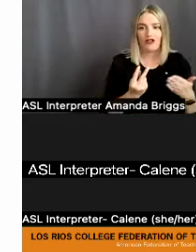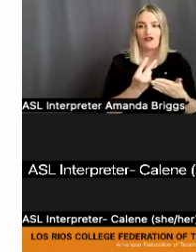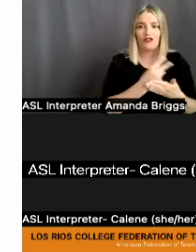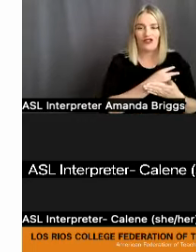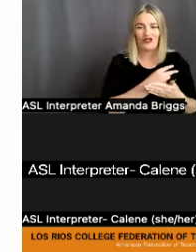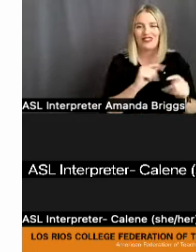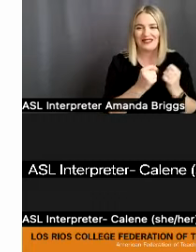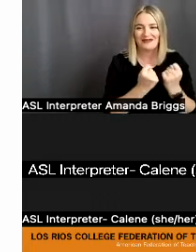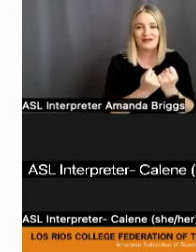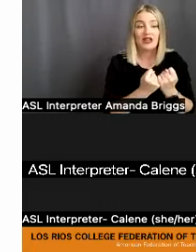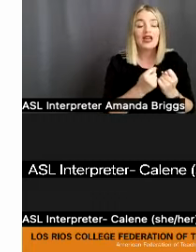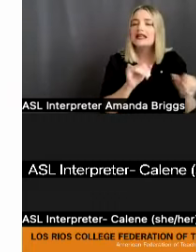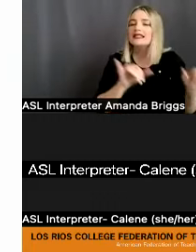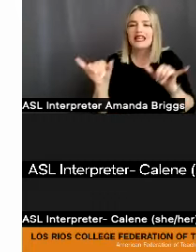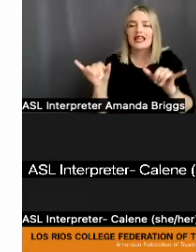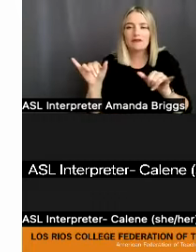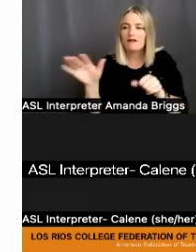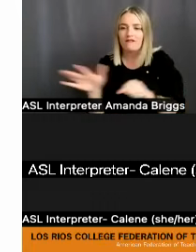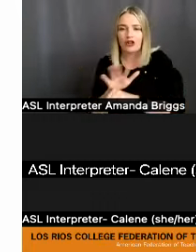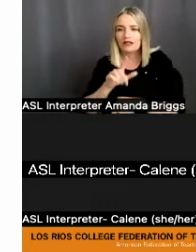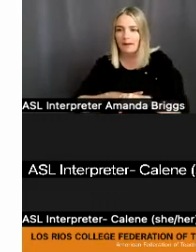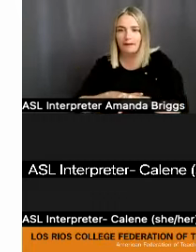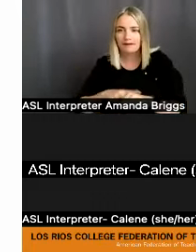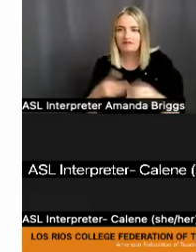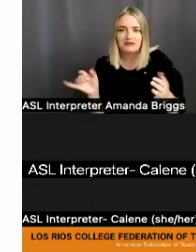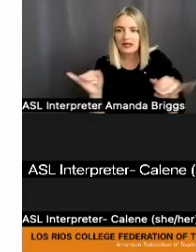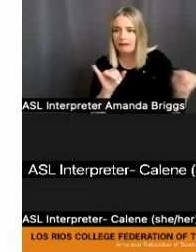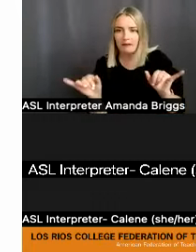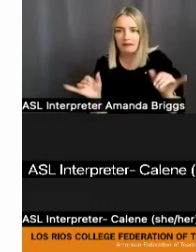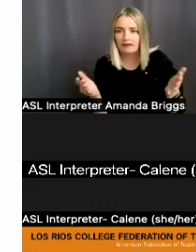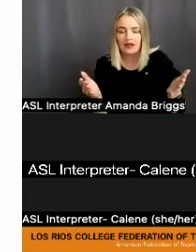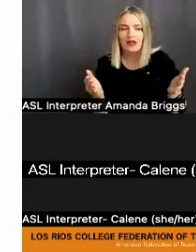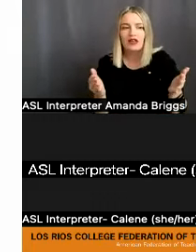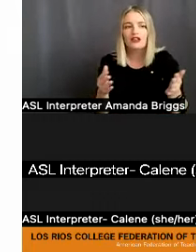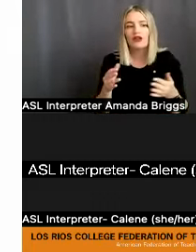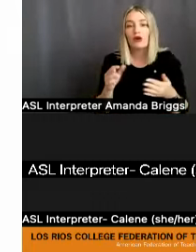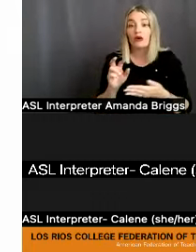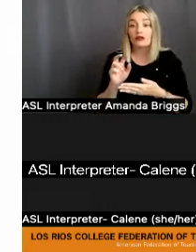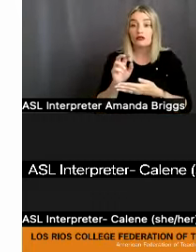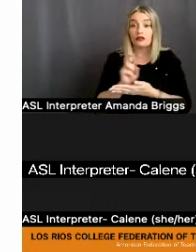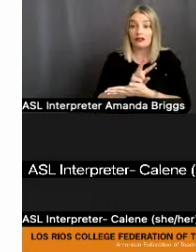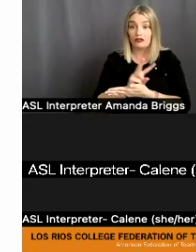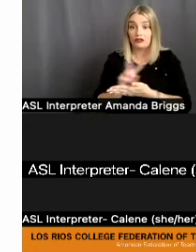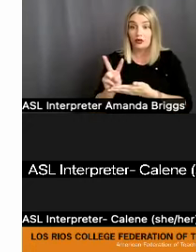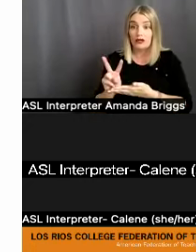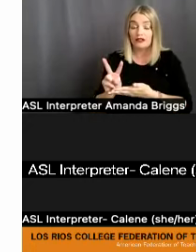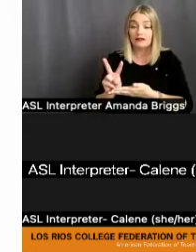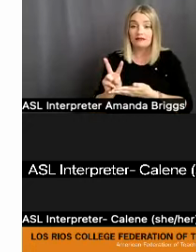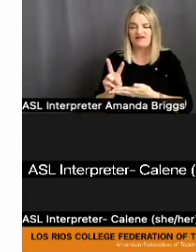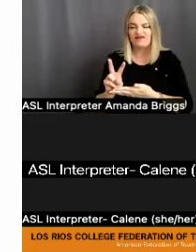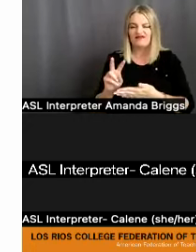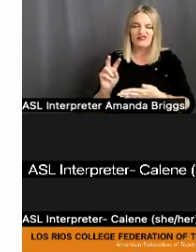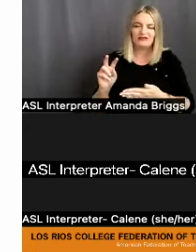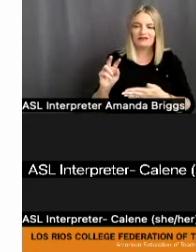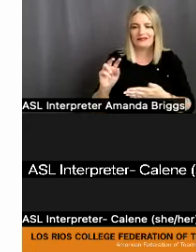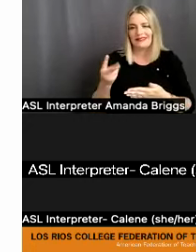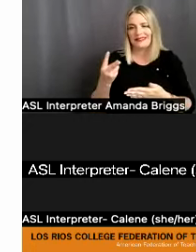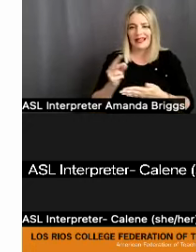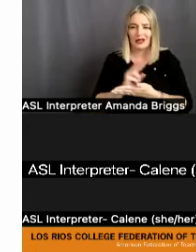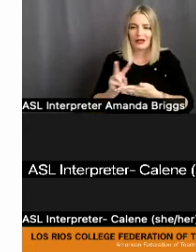the full-timers. With basically by the end of week two, you would indicate to the Senate president on your